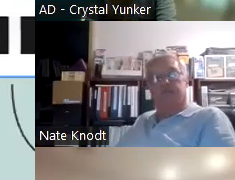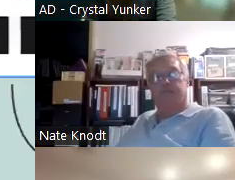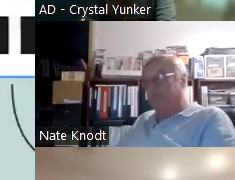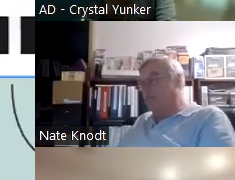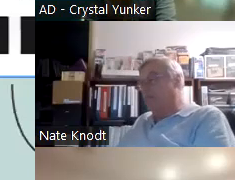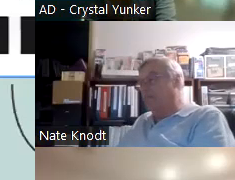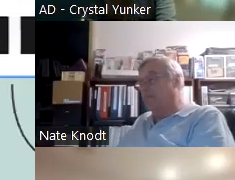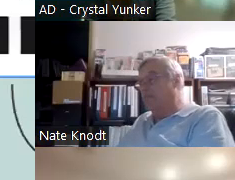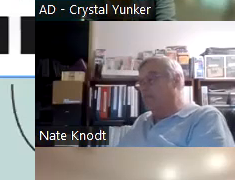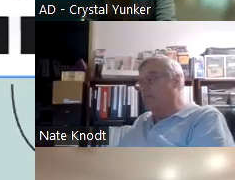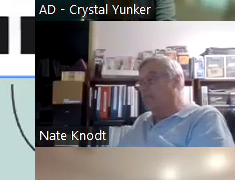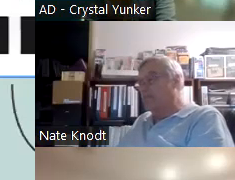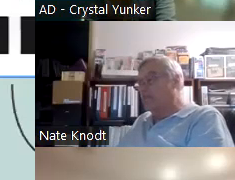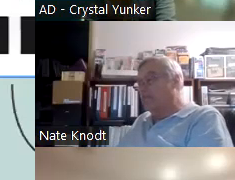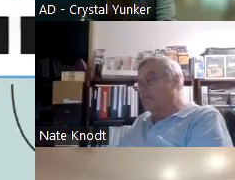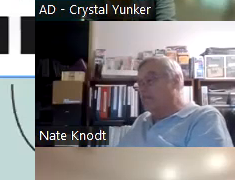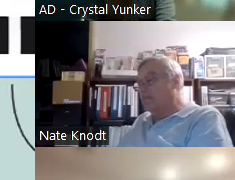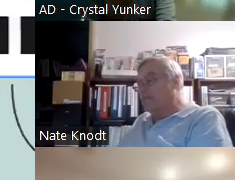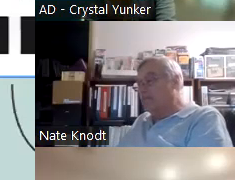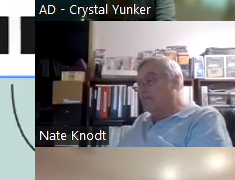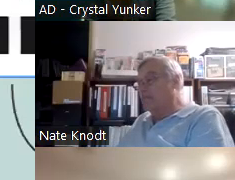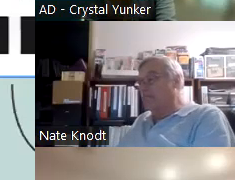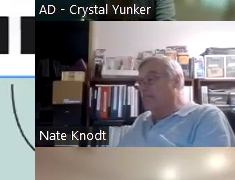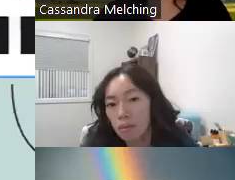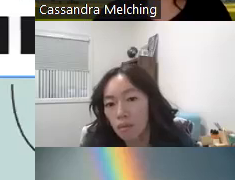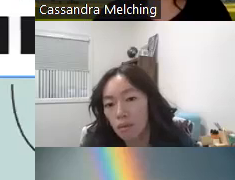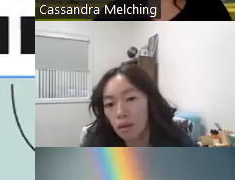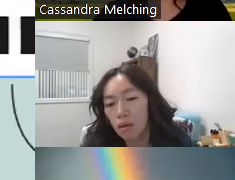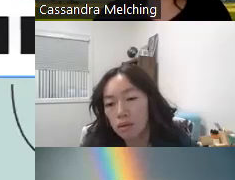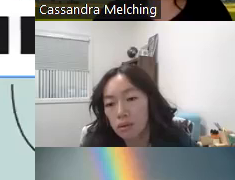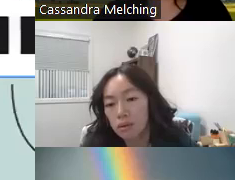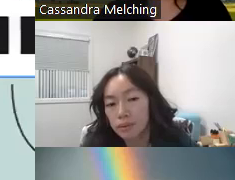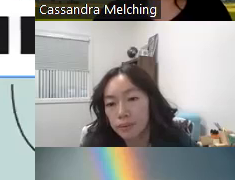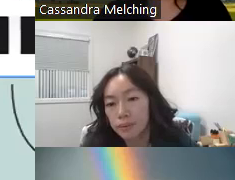Thank you. I noted that as well.